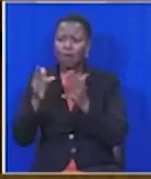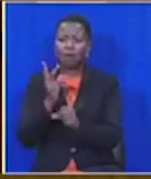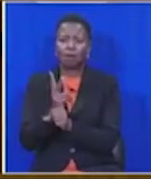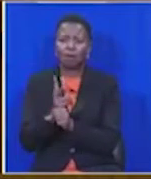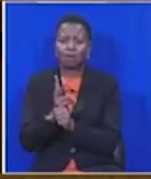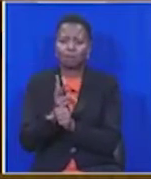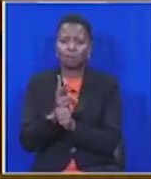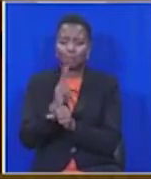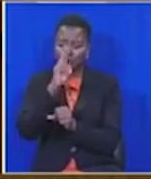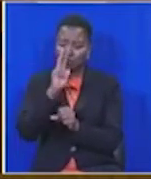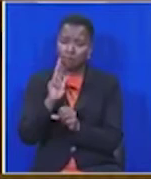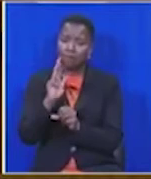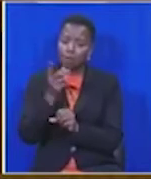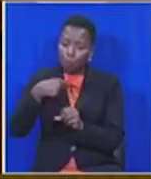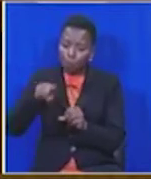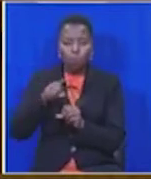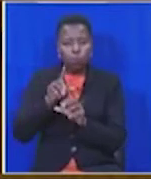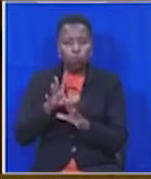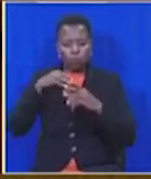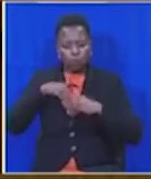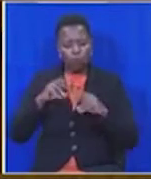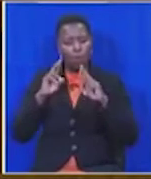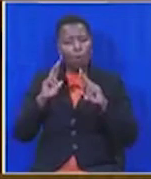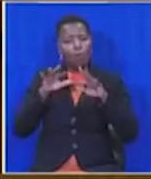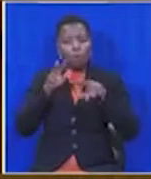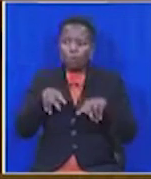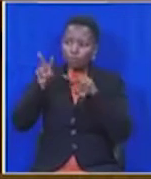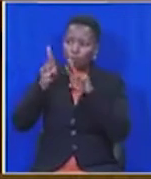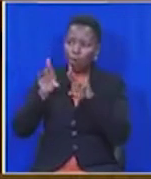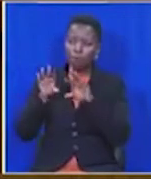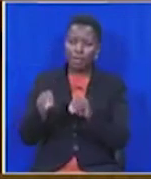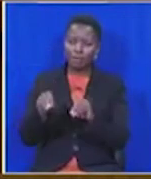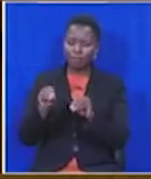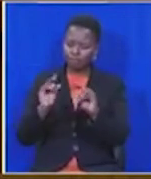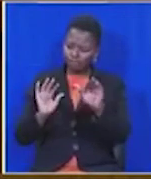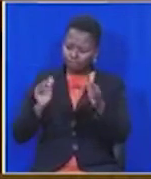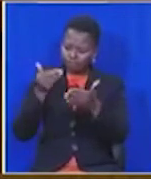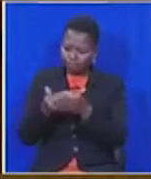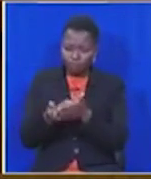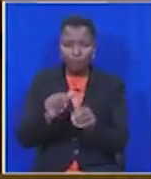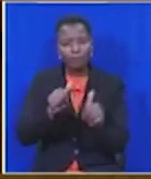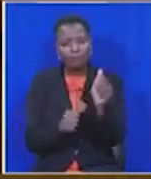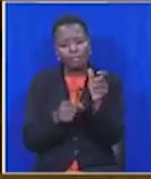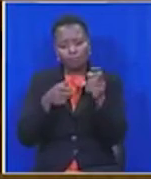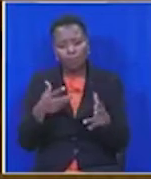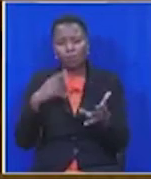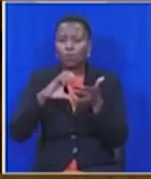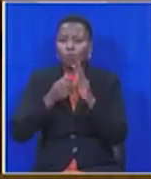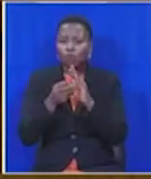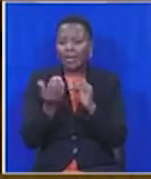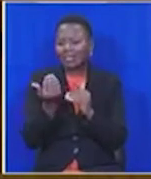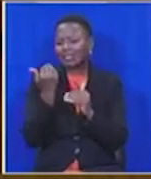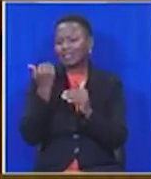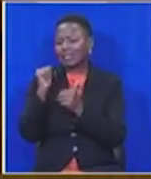and build hope both amongst ourselves and our people. This is what we've been trying to do, Deputy Speaker, over the past few